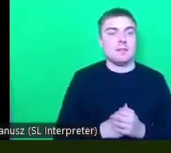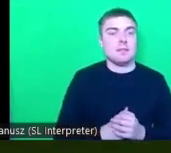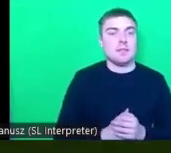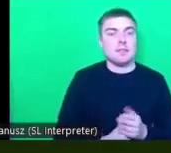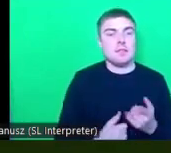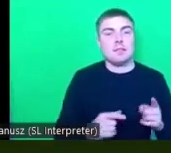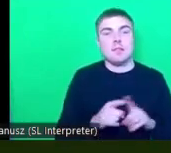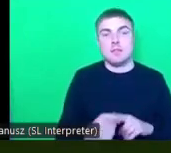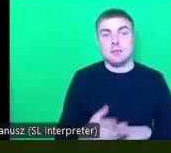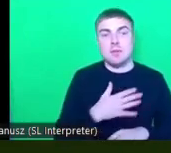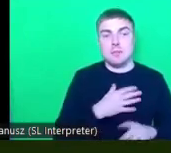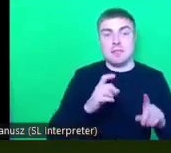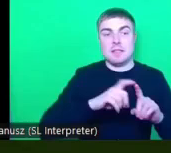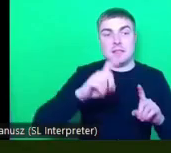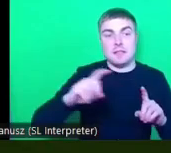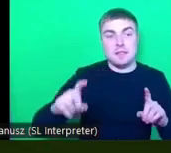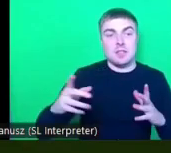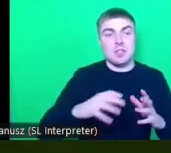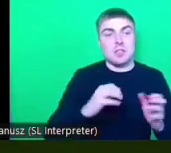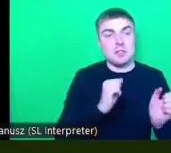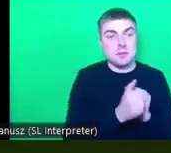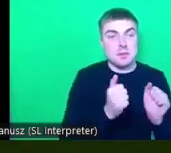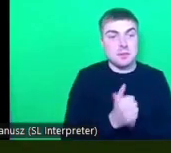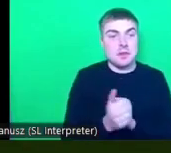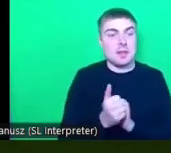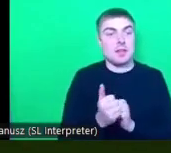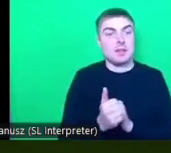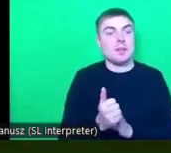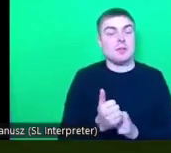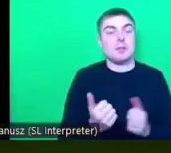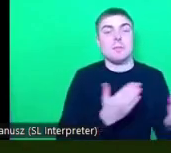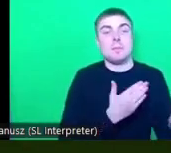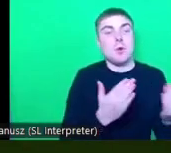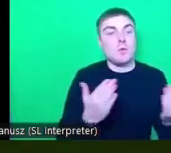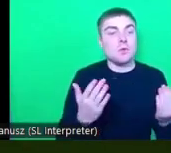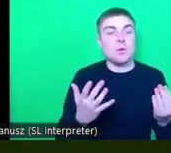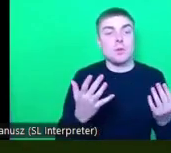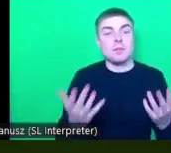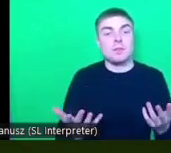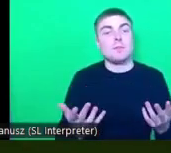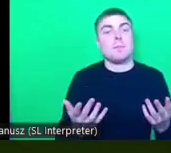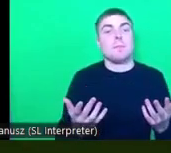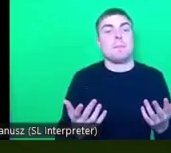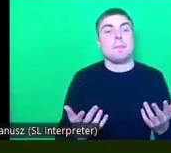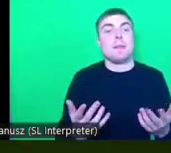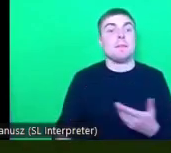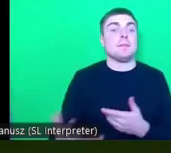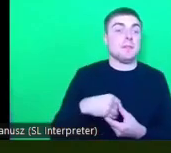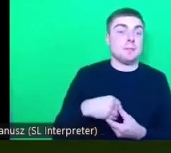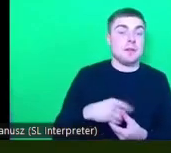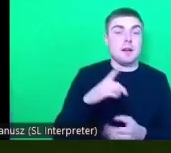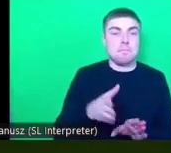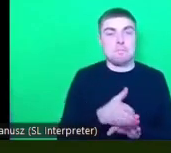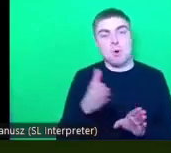it seemed to increase with time. But actually, those were mainly statistical differences and most likely